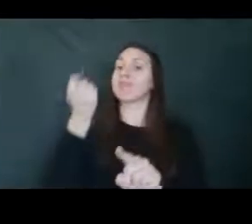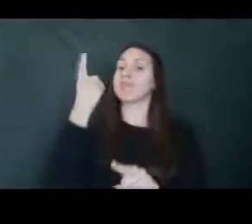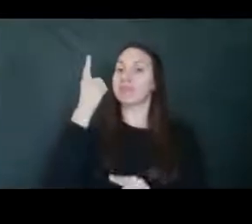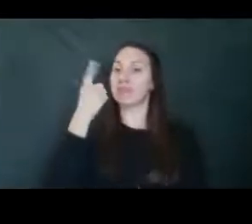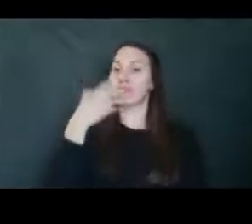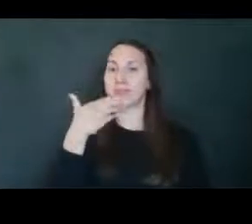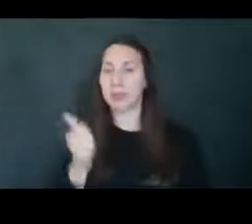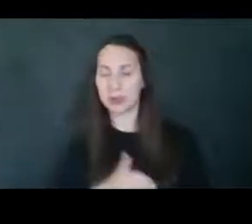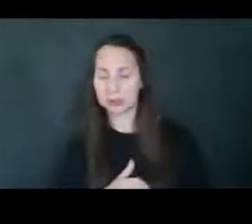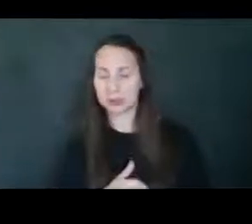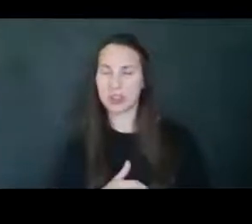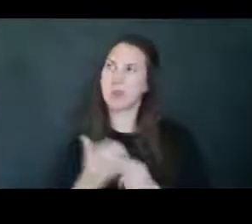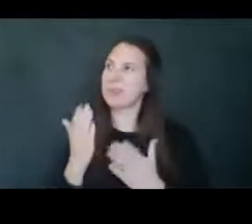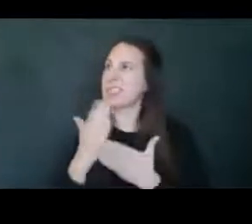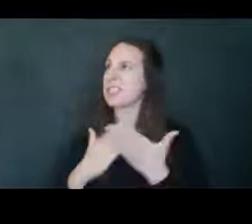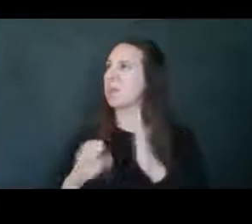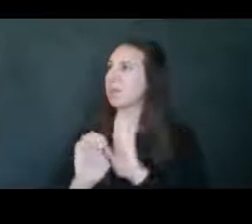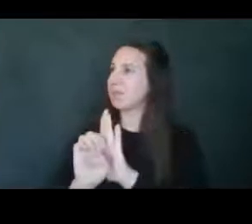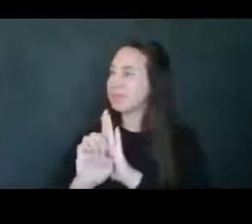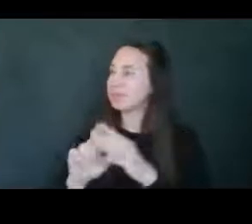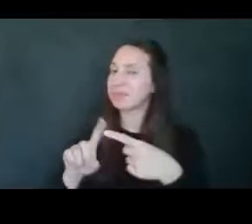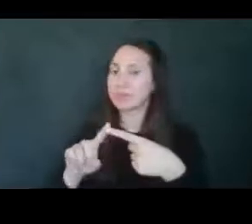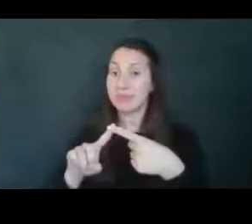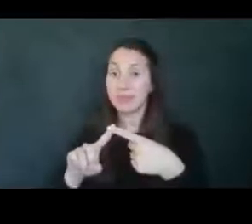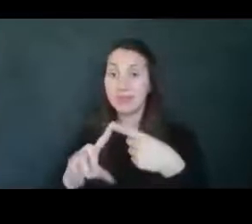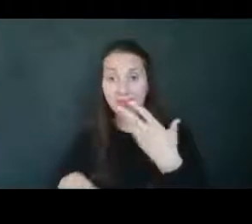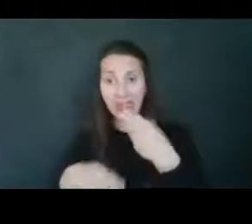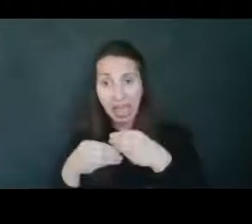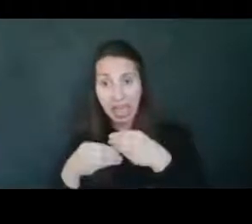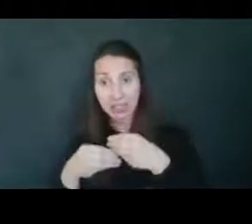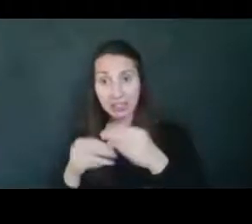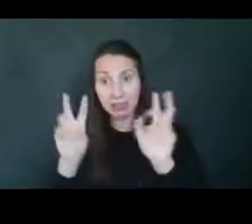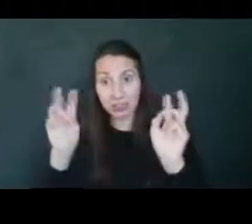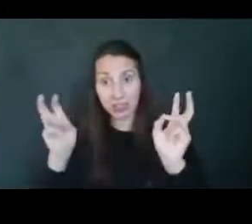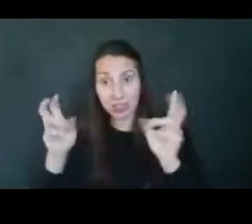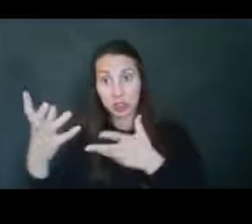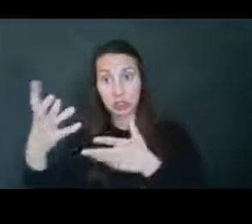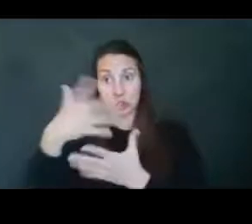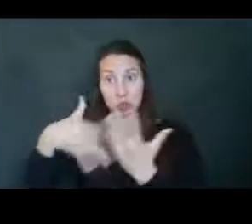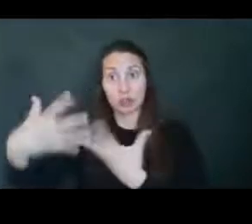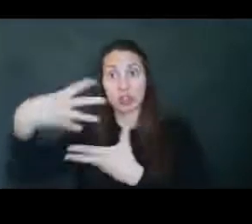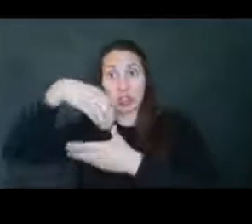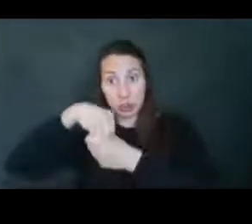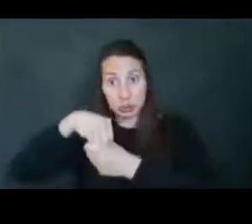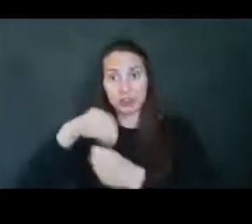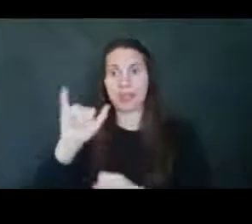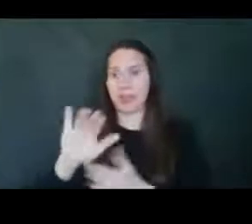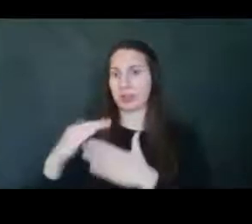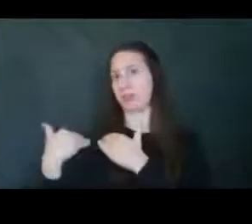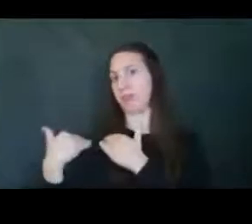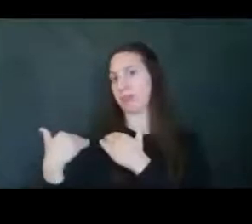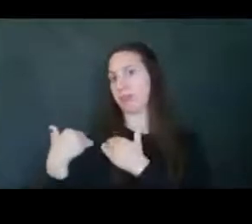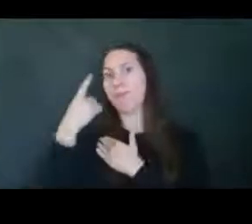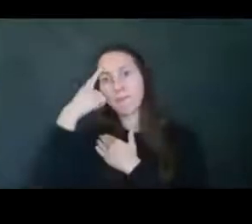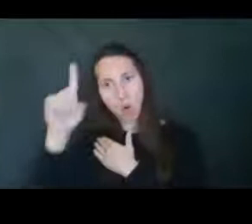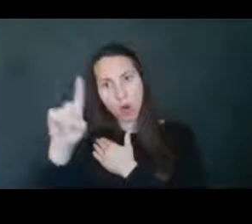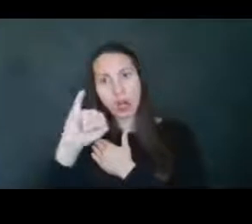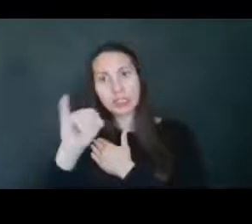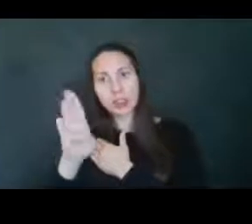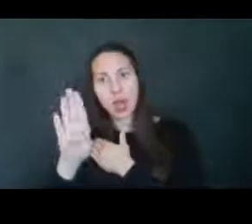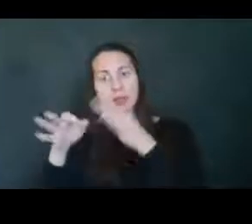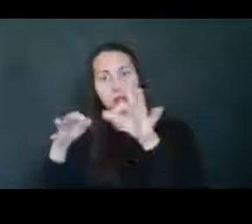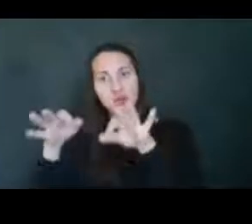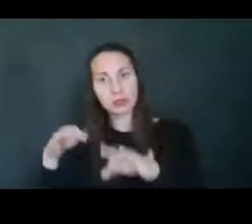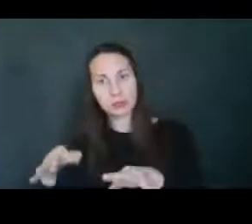suggestions include adding social inclusion as a responsibility on a job description and